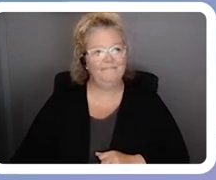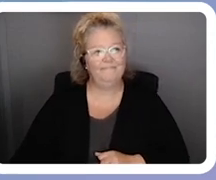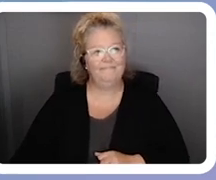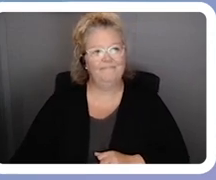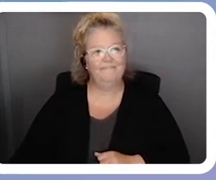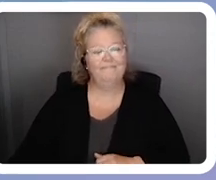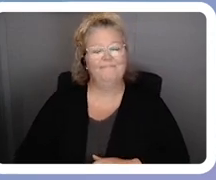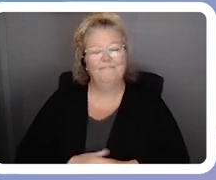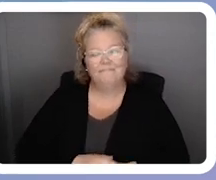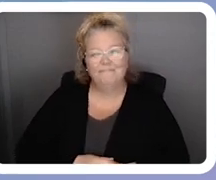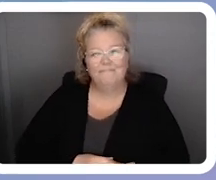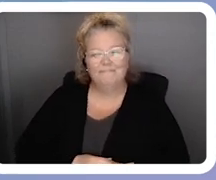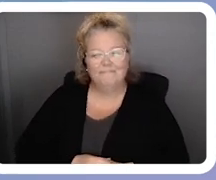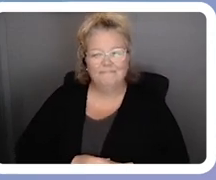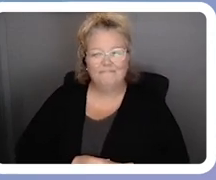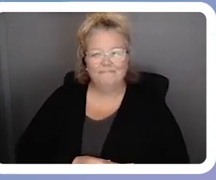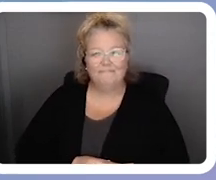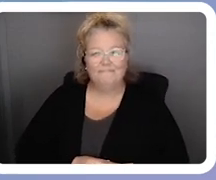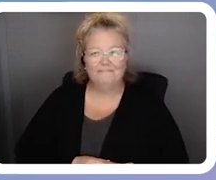bad.